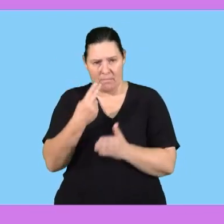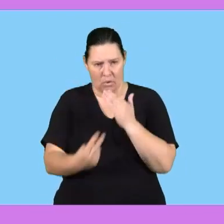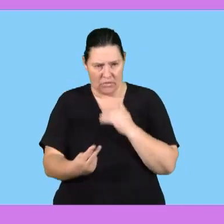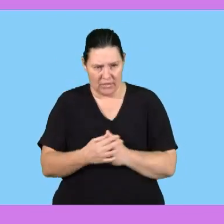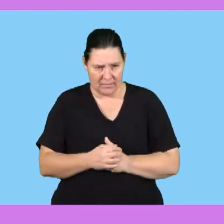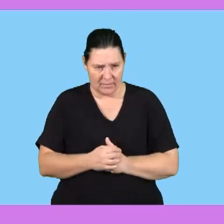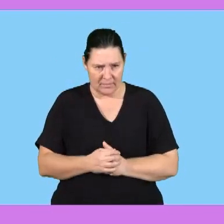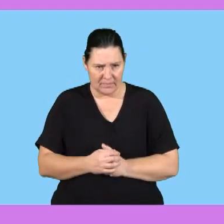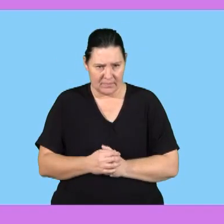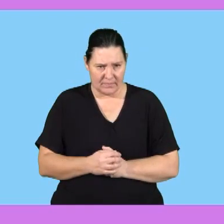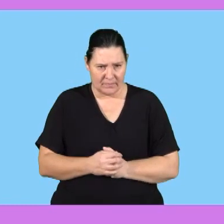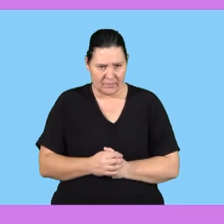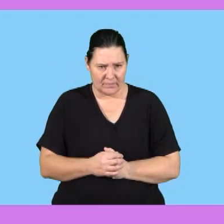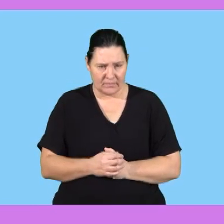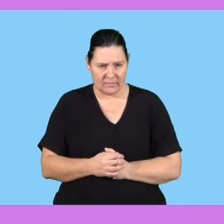prices